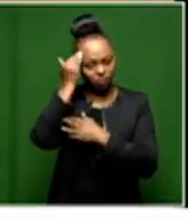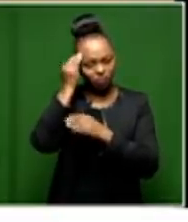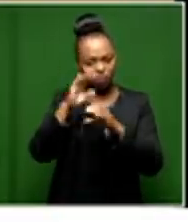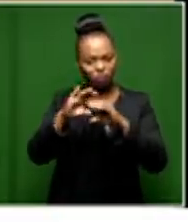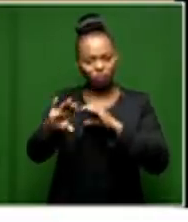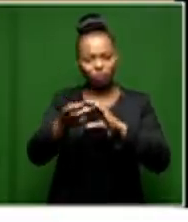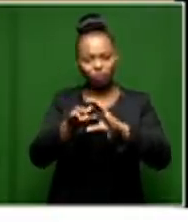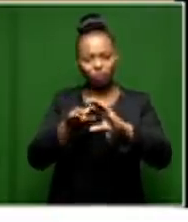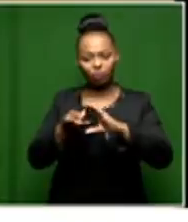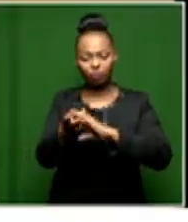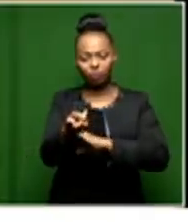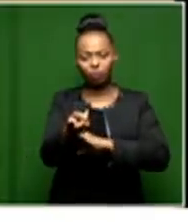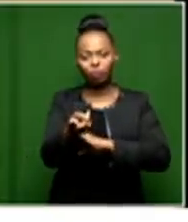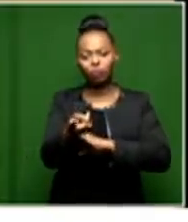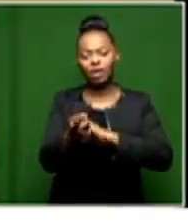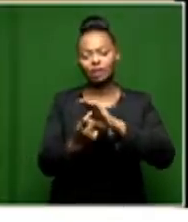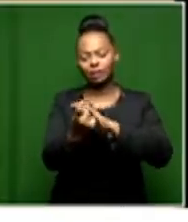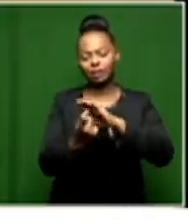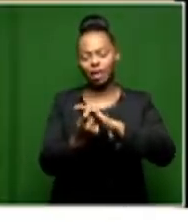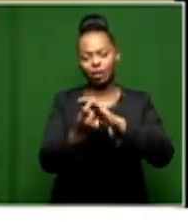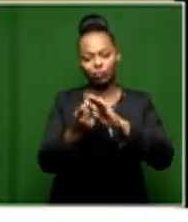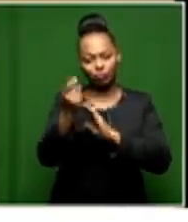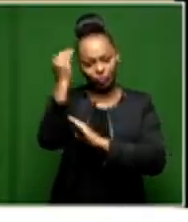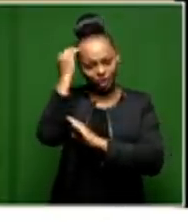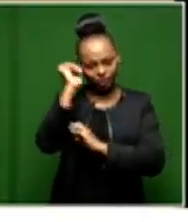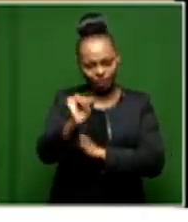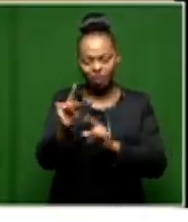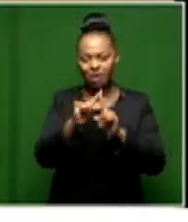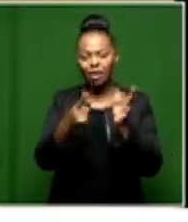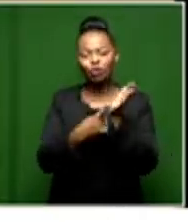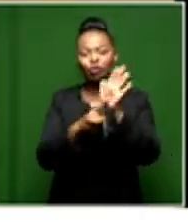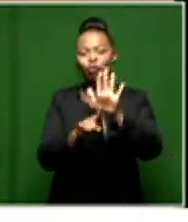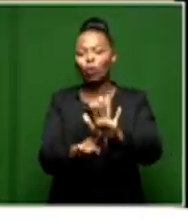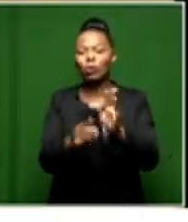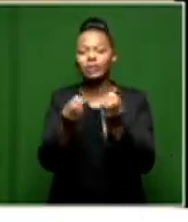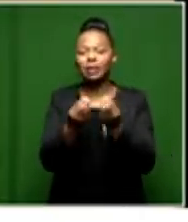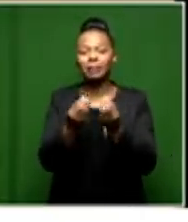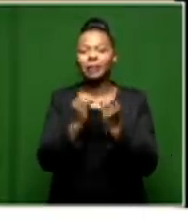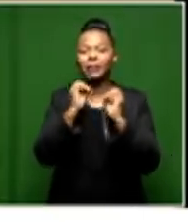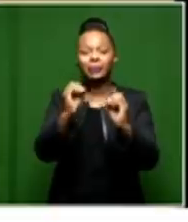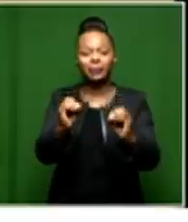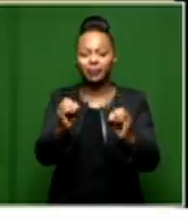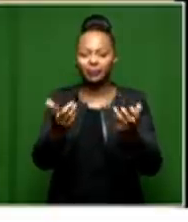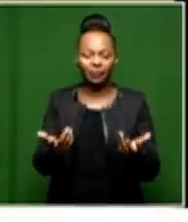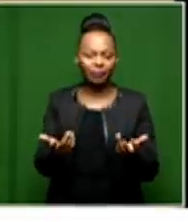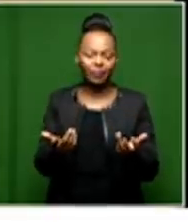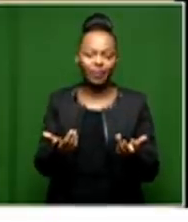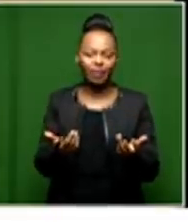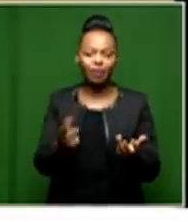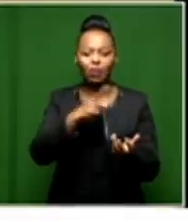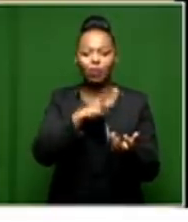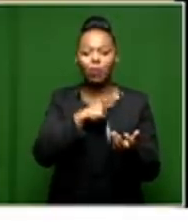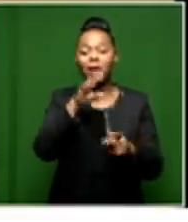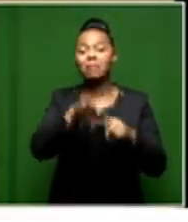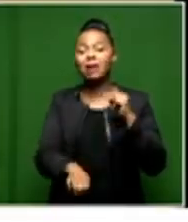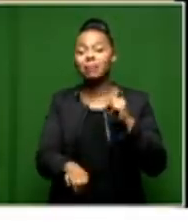completely normal for my age, which is a wonderful thing to hear. But it didn't show any of the cause, because there is no obvious cause